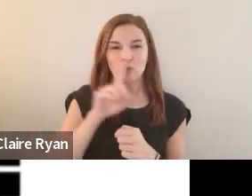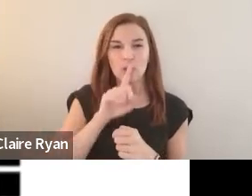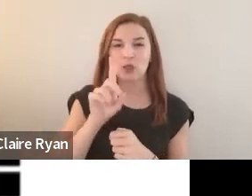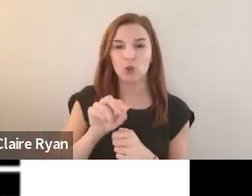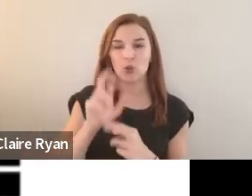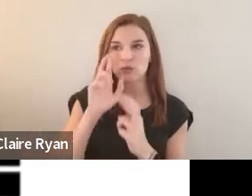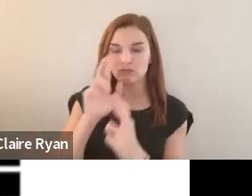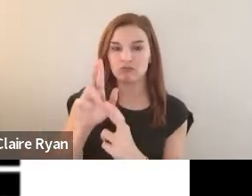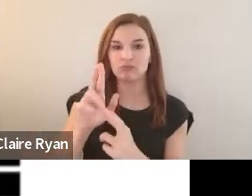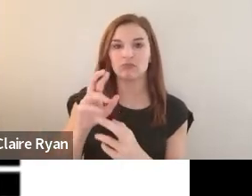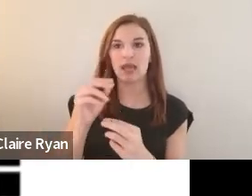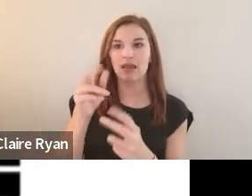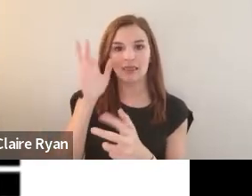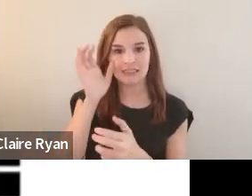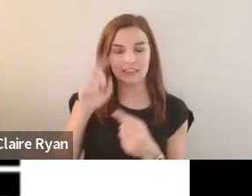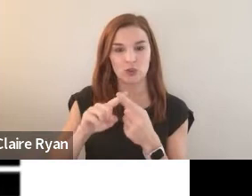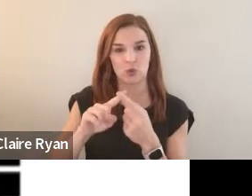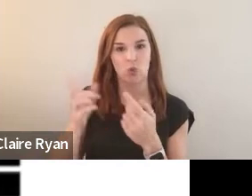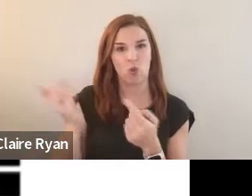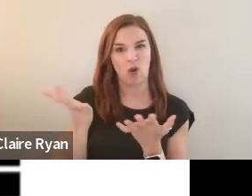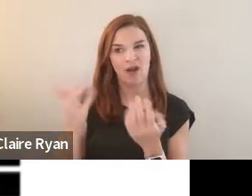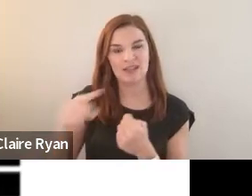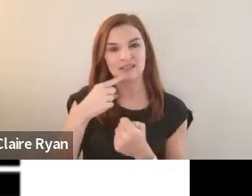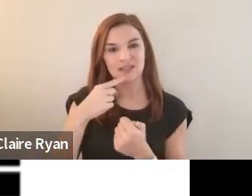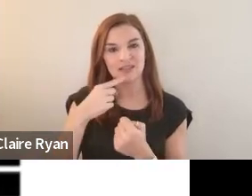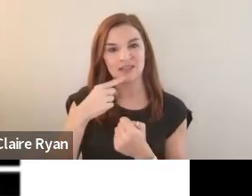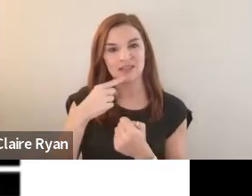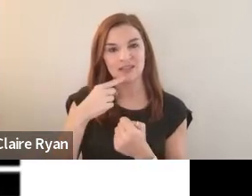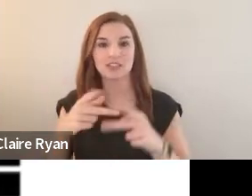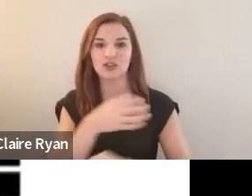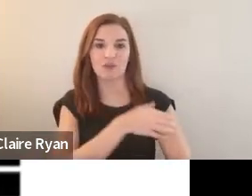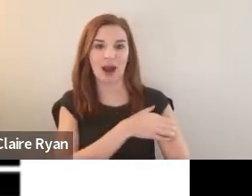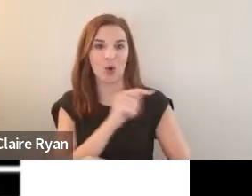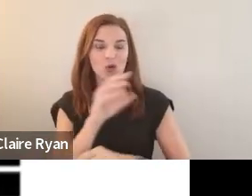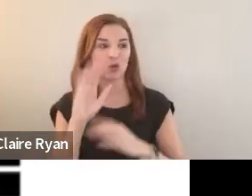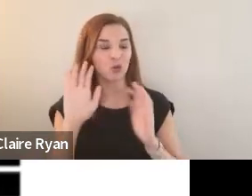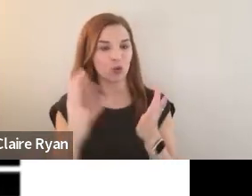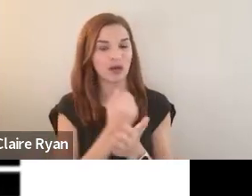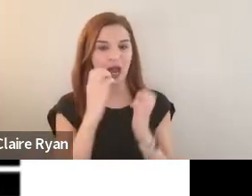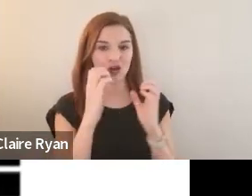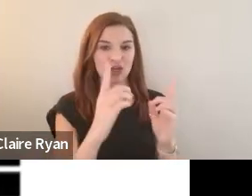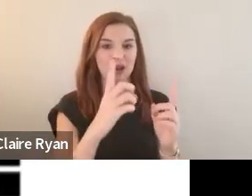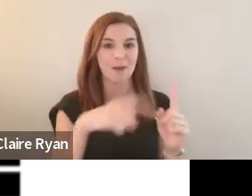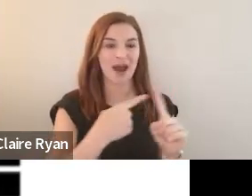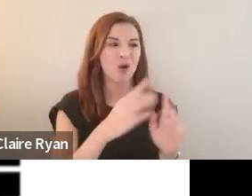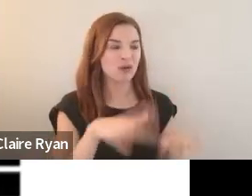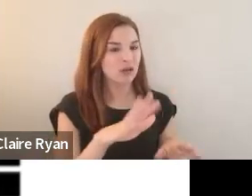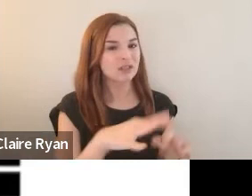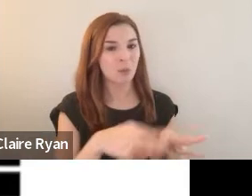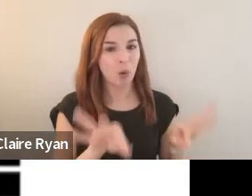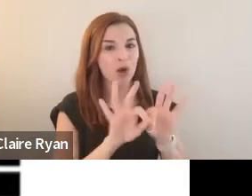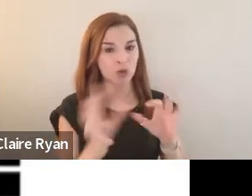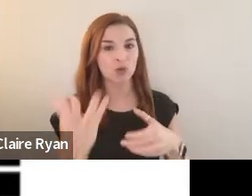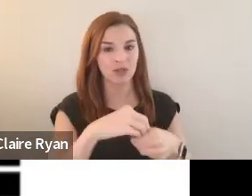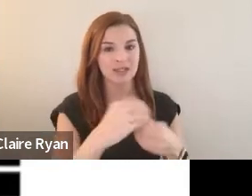medical providers who the parents really do respect. They listen to medical providers and what they say. So we have the